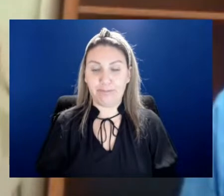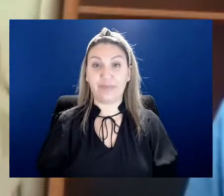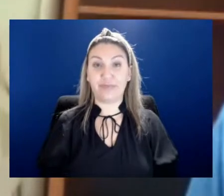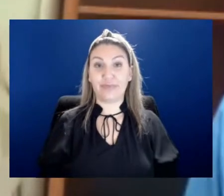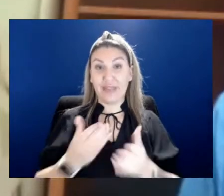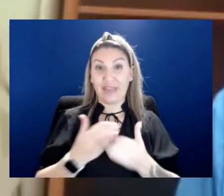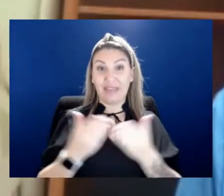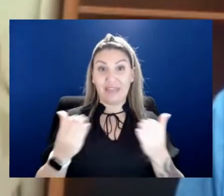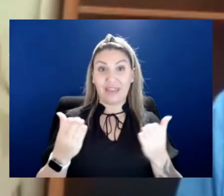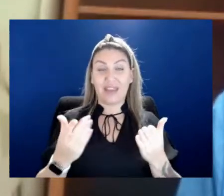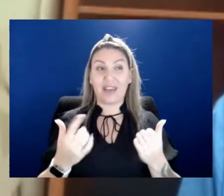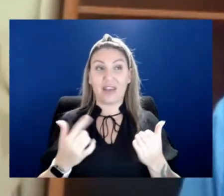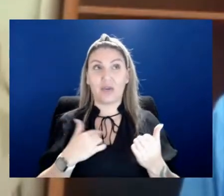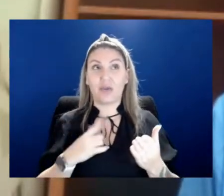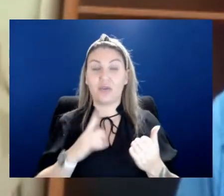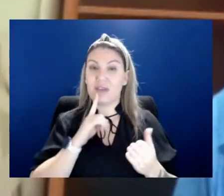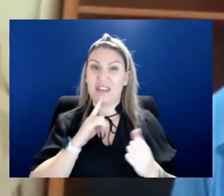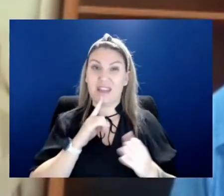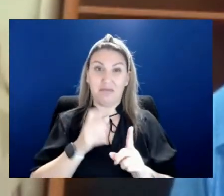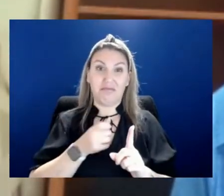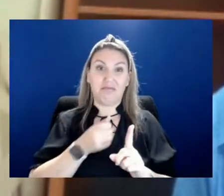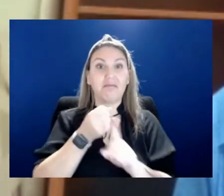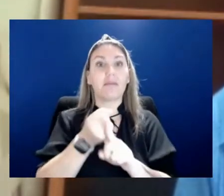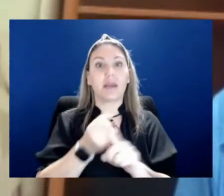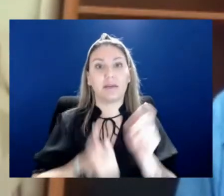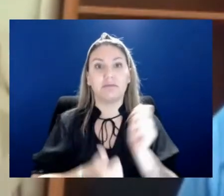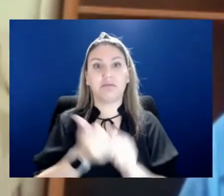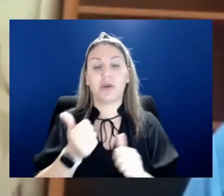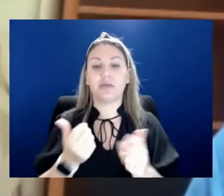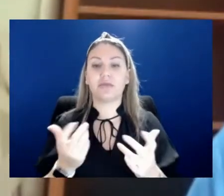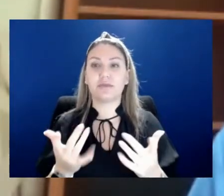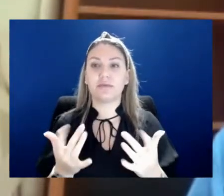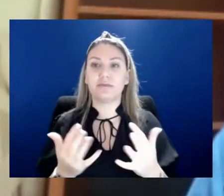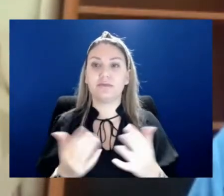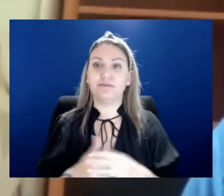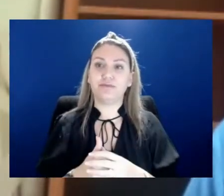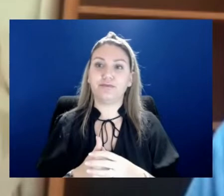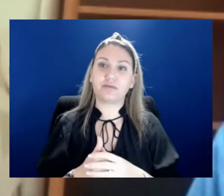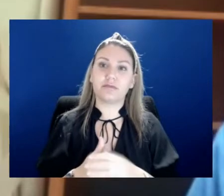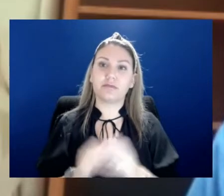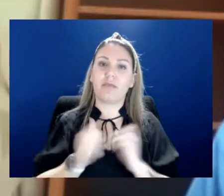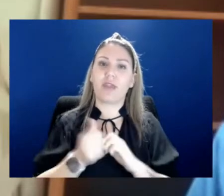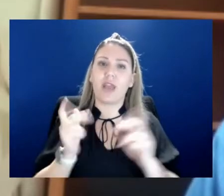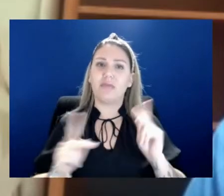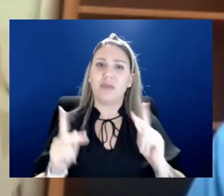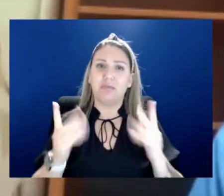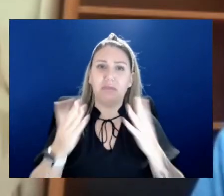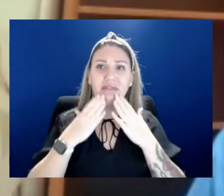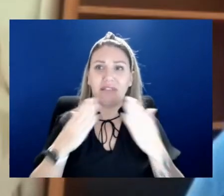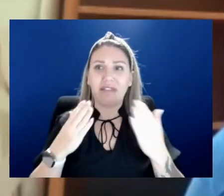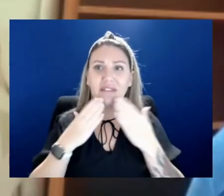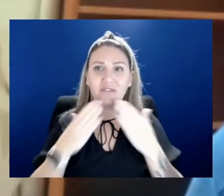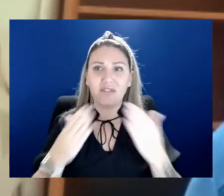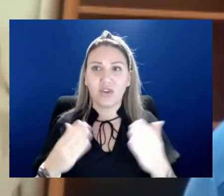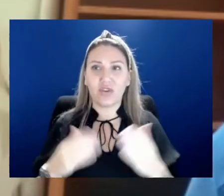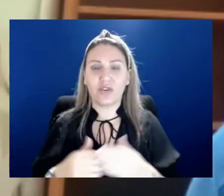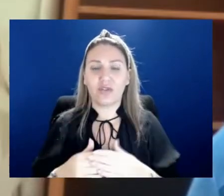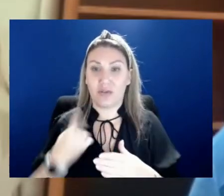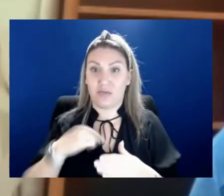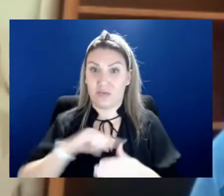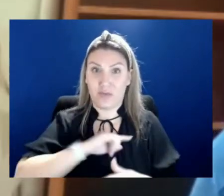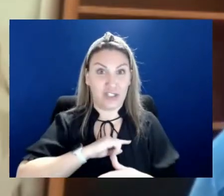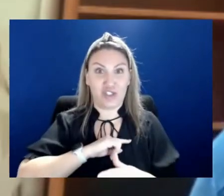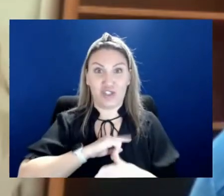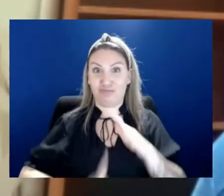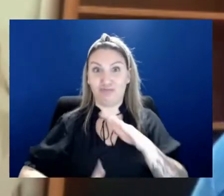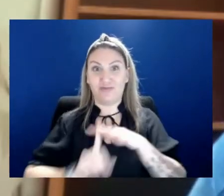the most is how people are so thankful that we just come. You know, when